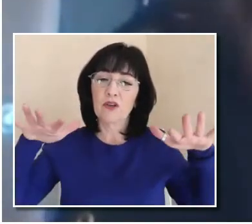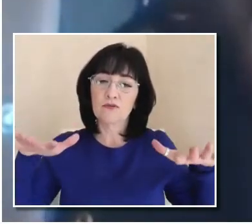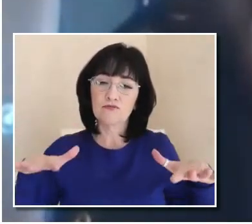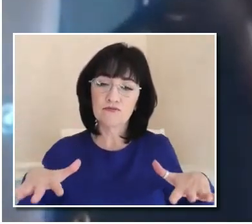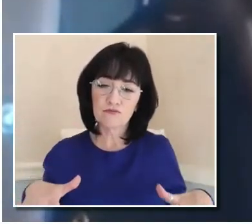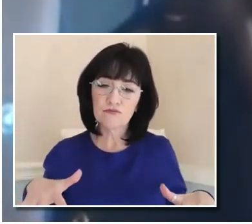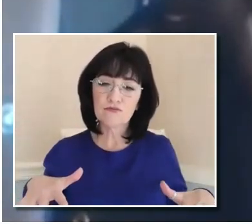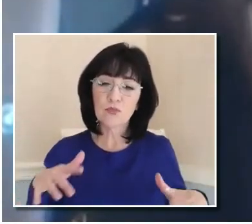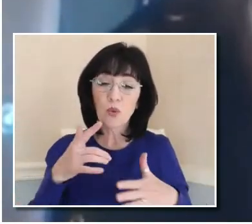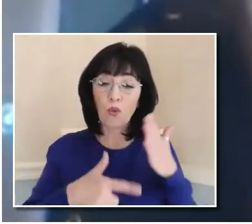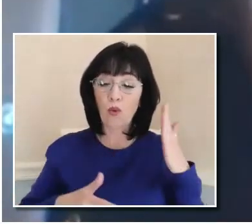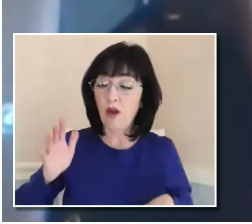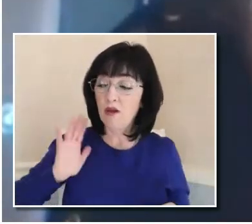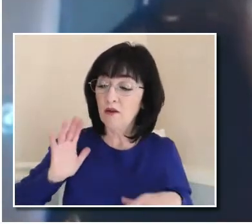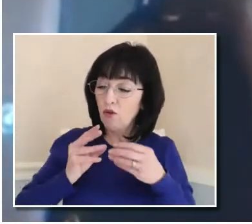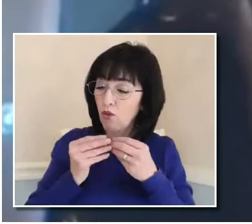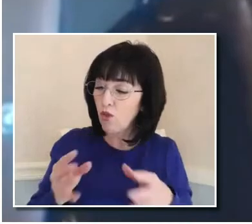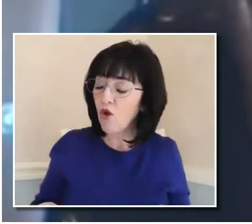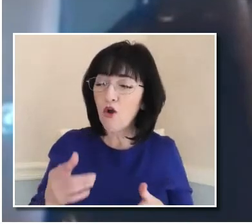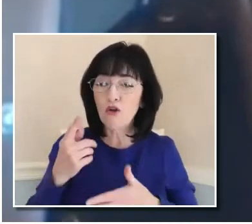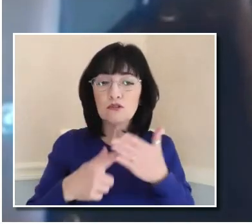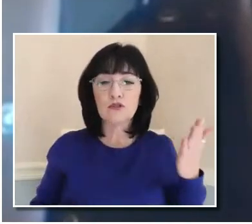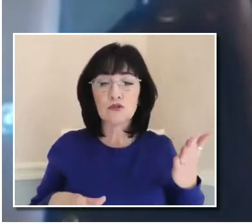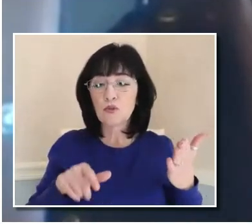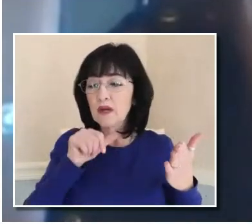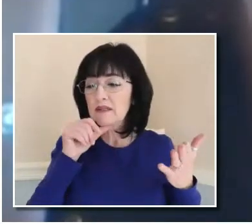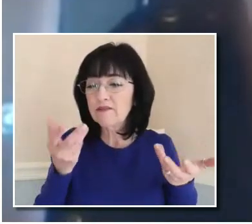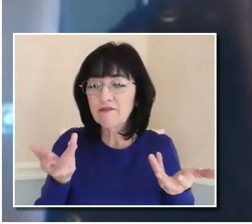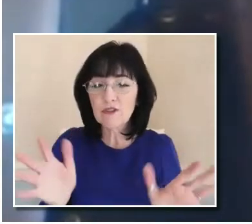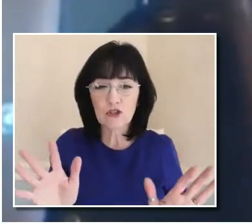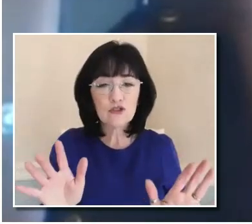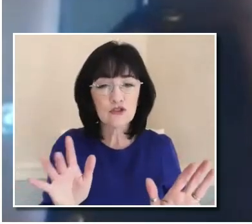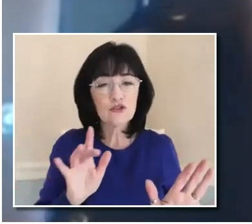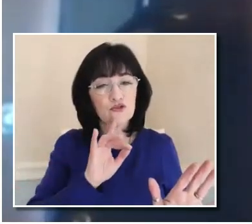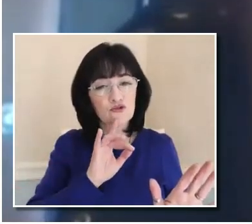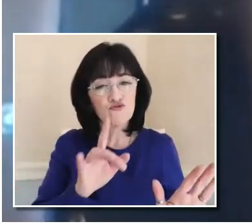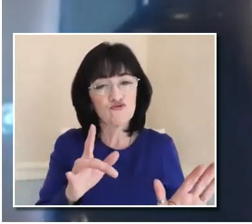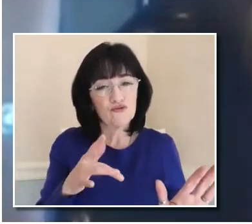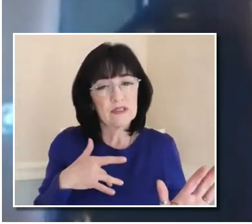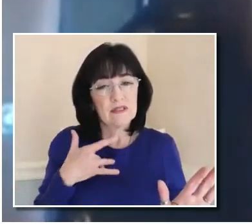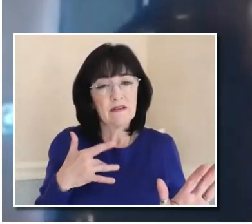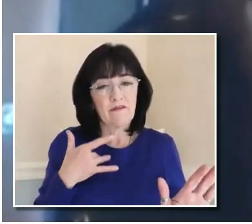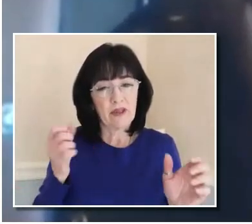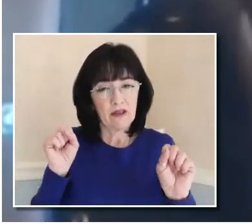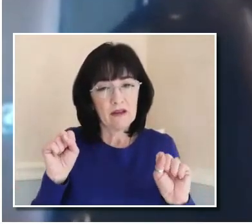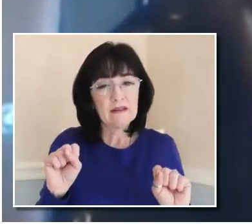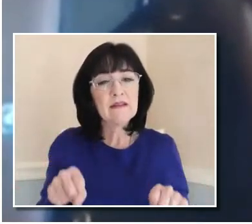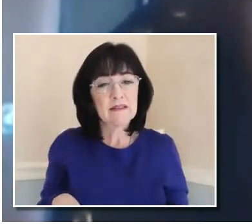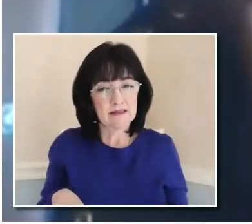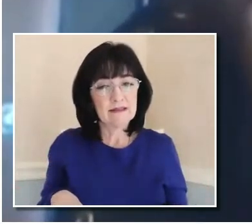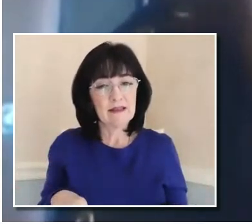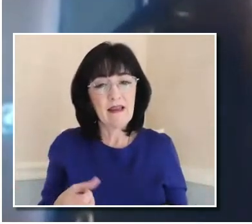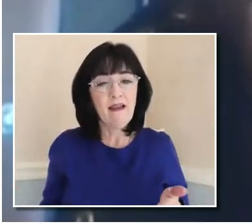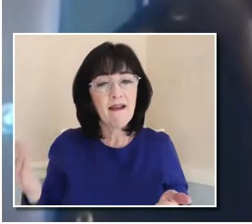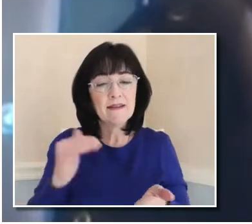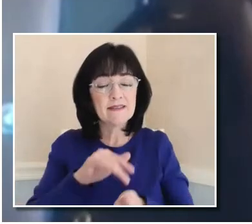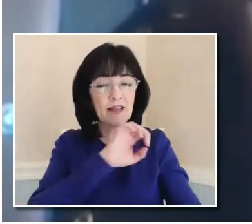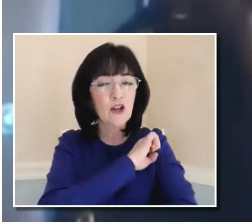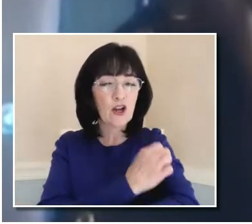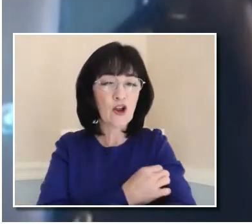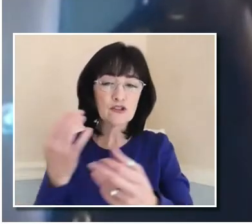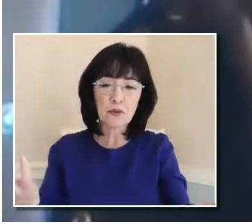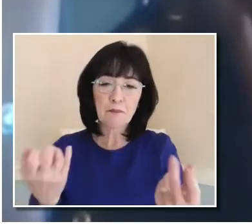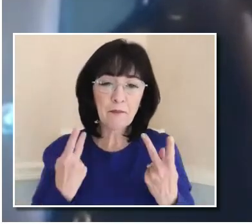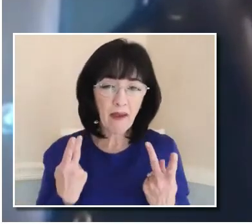didn't finish, and really, really getting a new and re-energized start. That's what we're